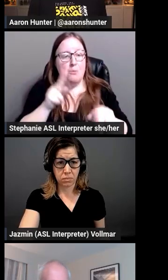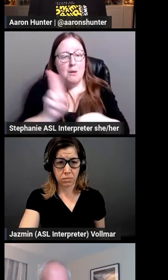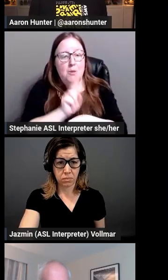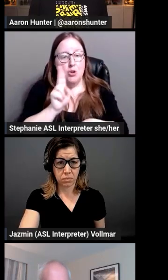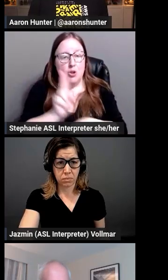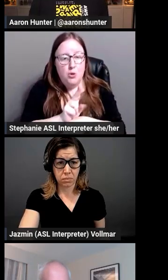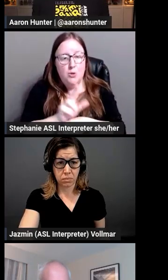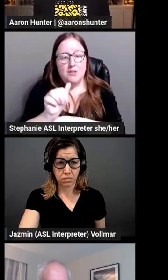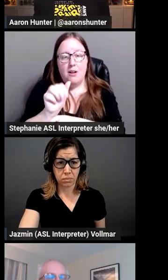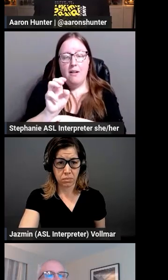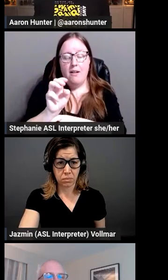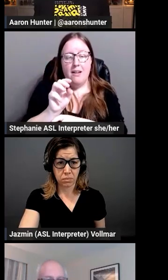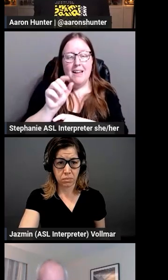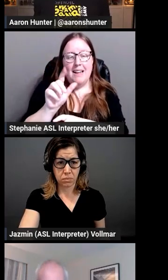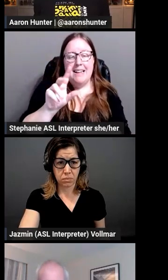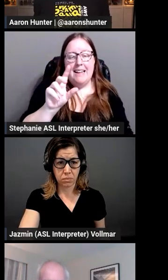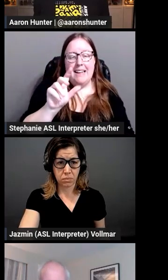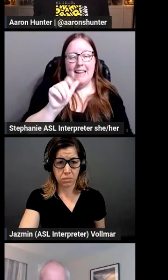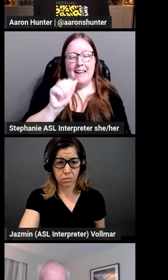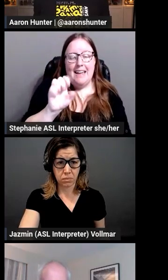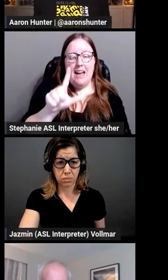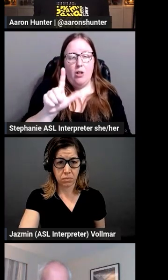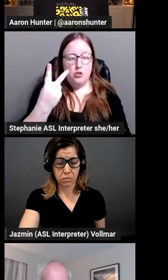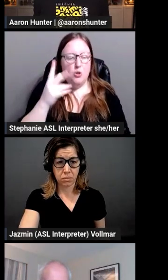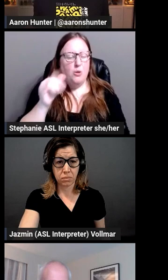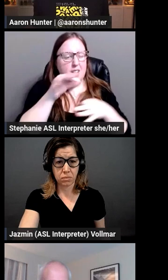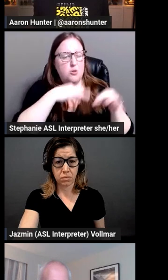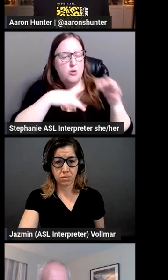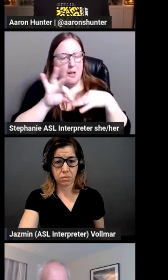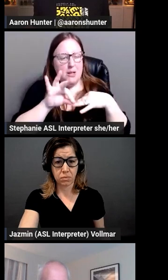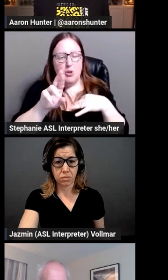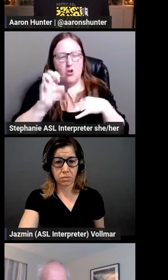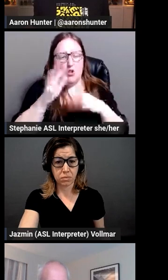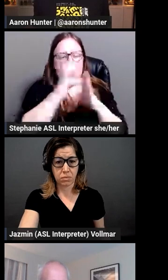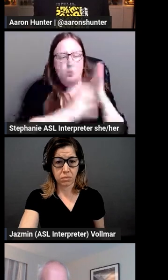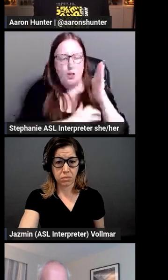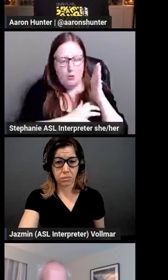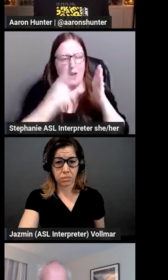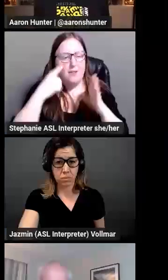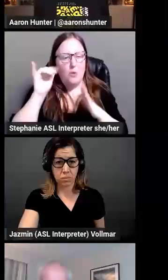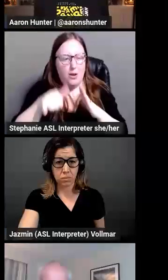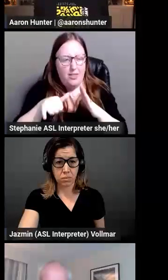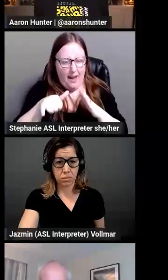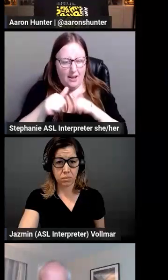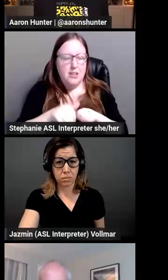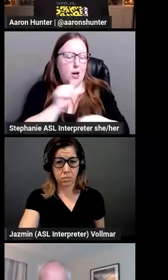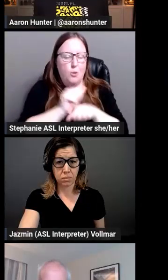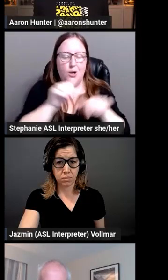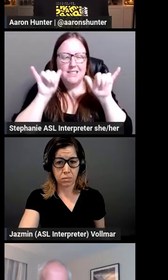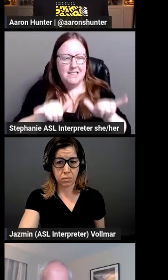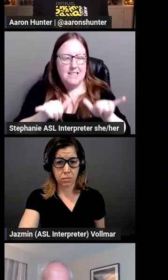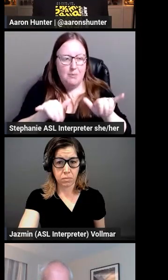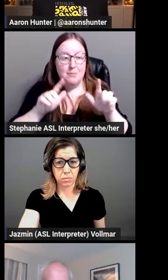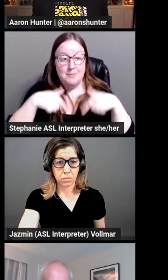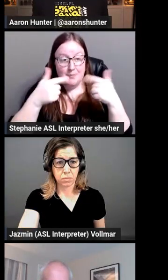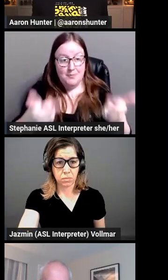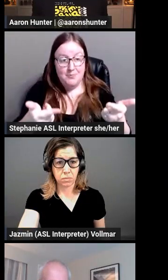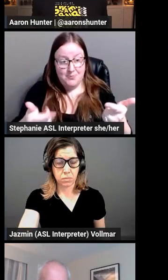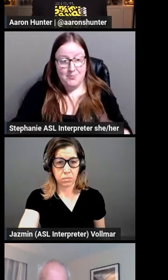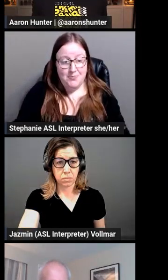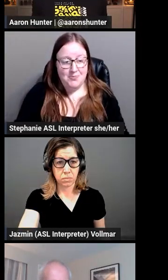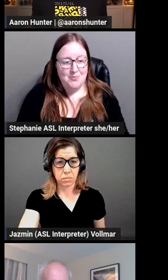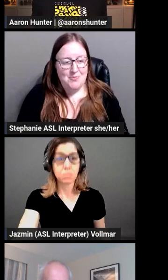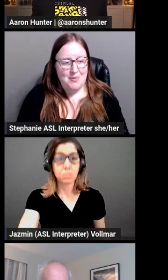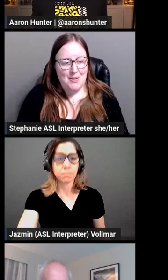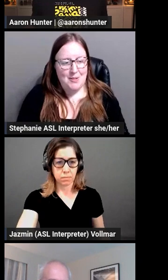on AL2, DNF is its replacement. It's just a rewrite of it. Okay. Works essentially the same. But you notice that DNF